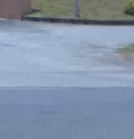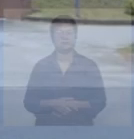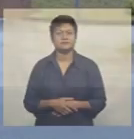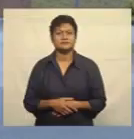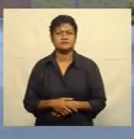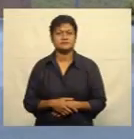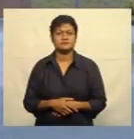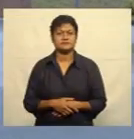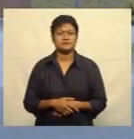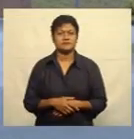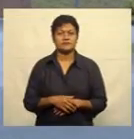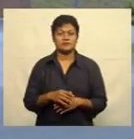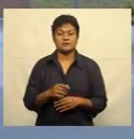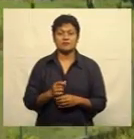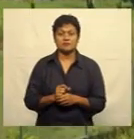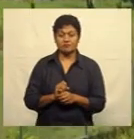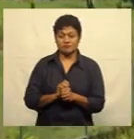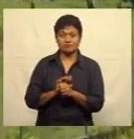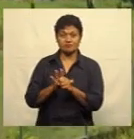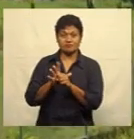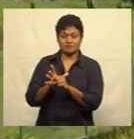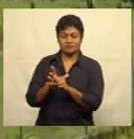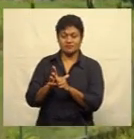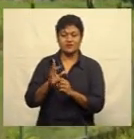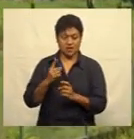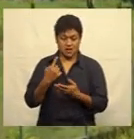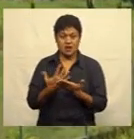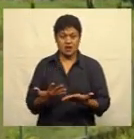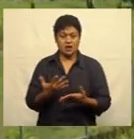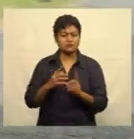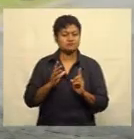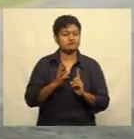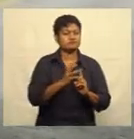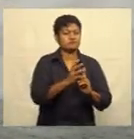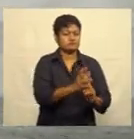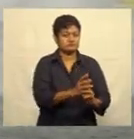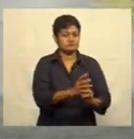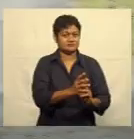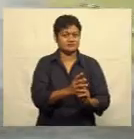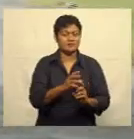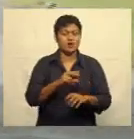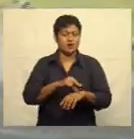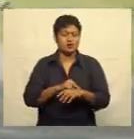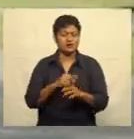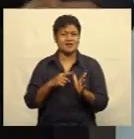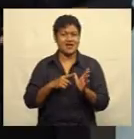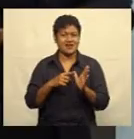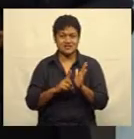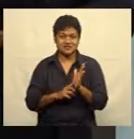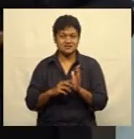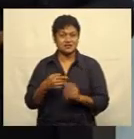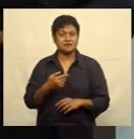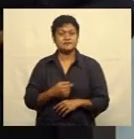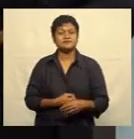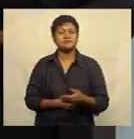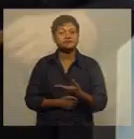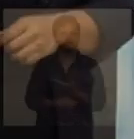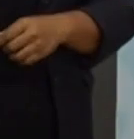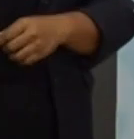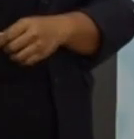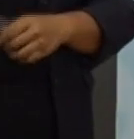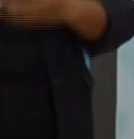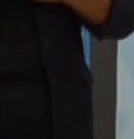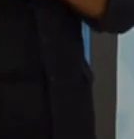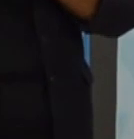The active cases remain in isolation, says Head of Health Protection, Dr. Alisha Sahukhan. So 5 of these are all the